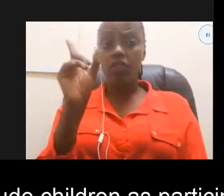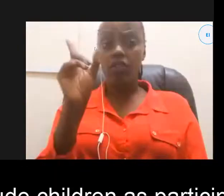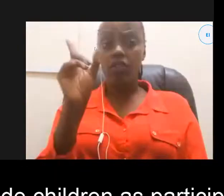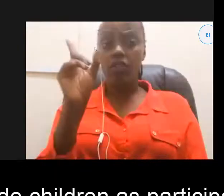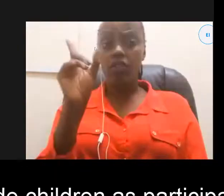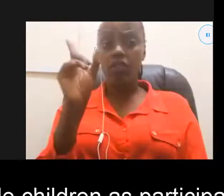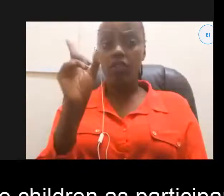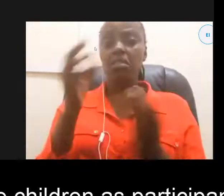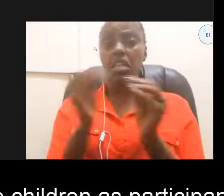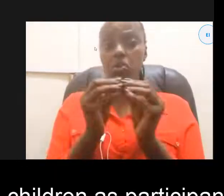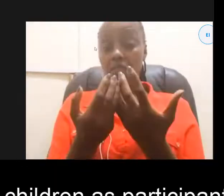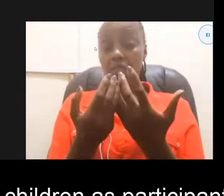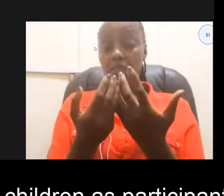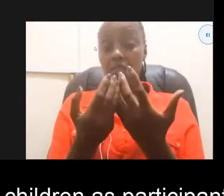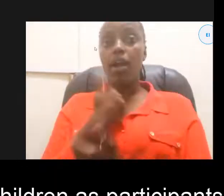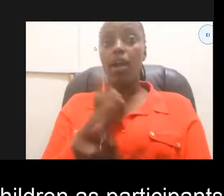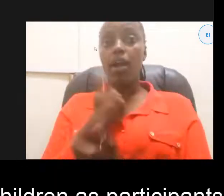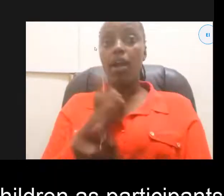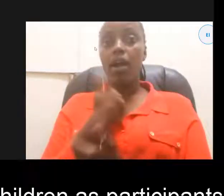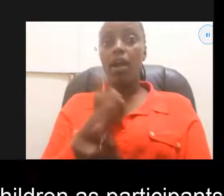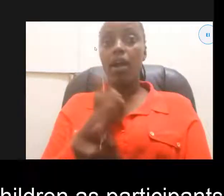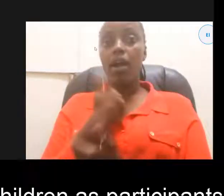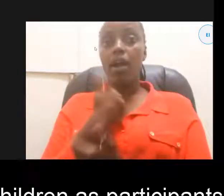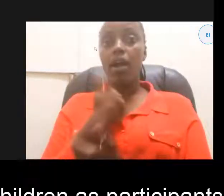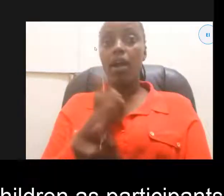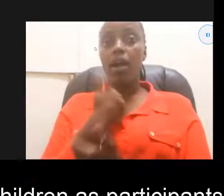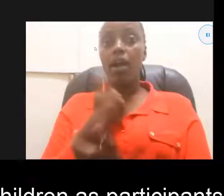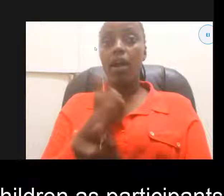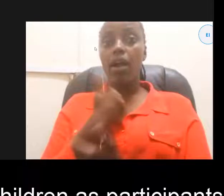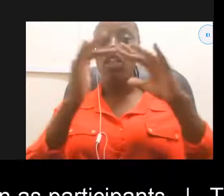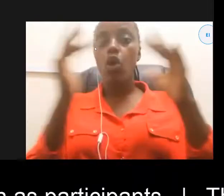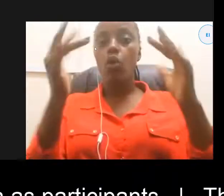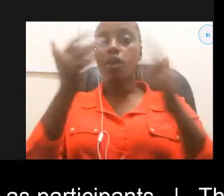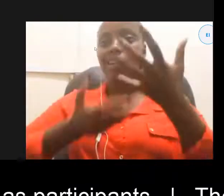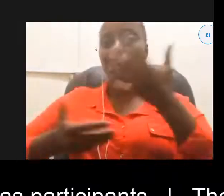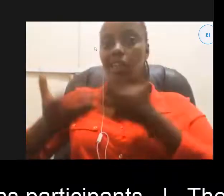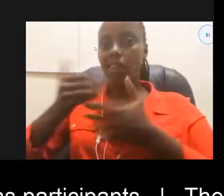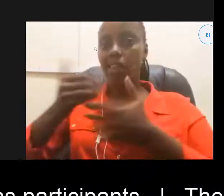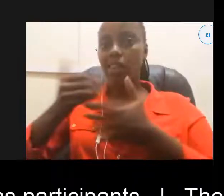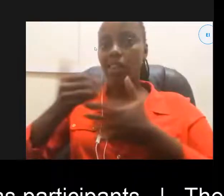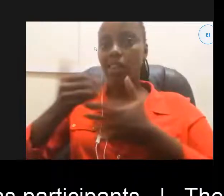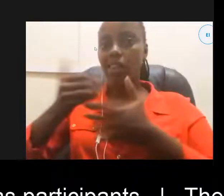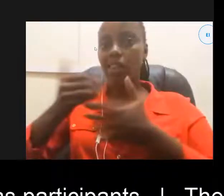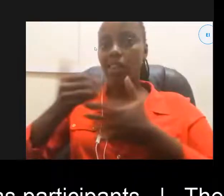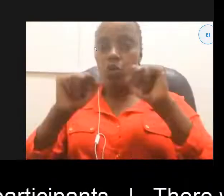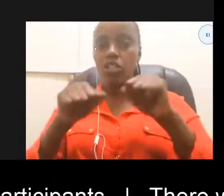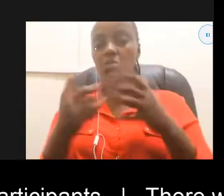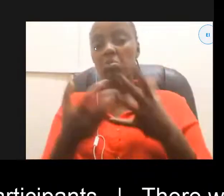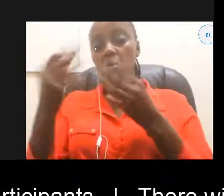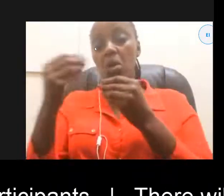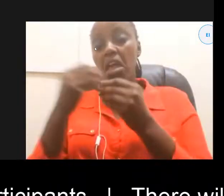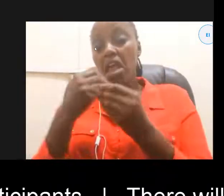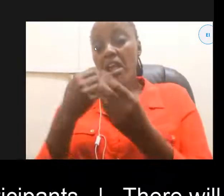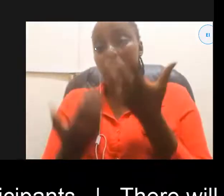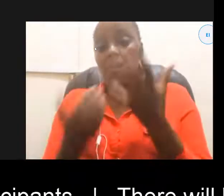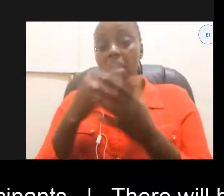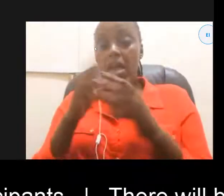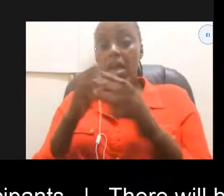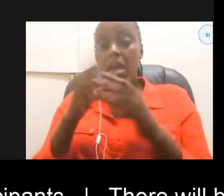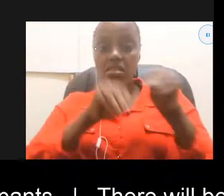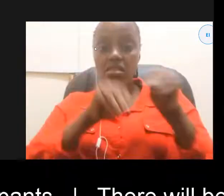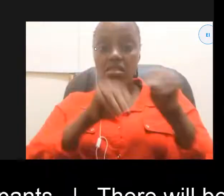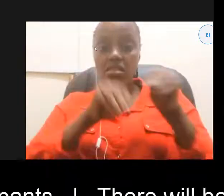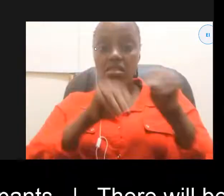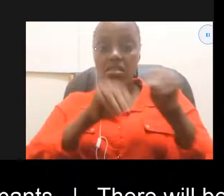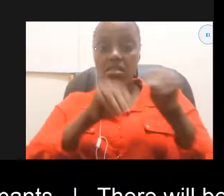the information that has come from the online engagement and then be able to go come up with a communique and present